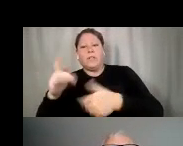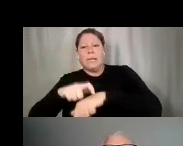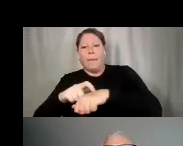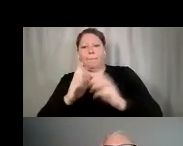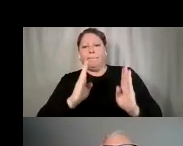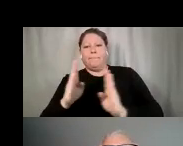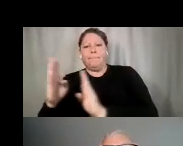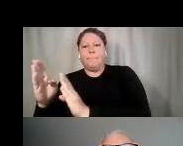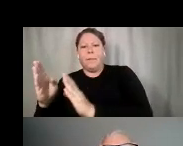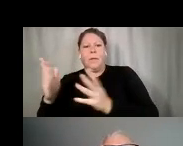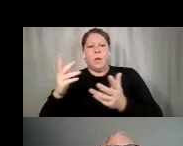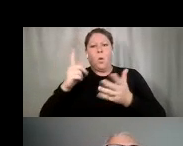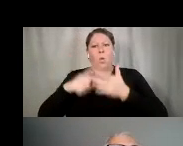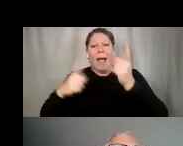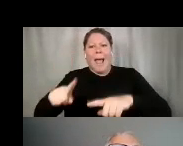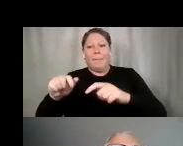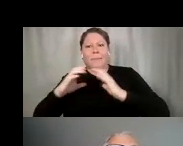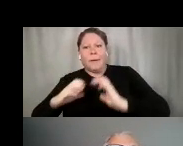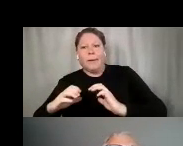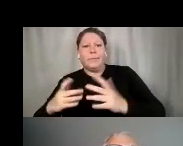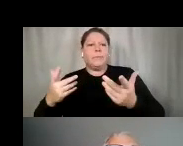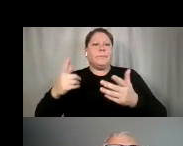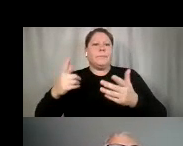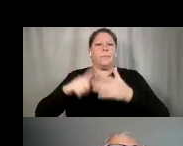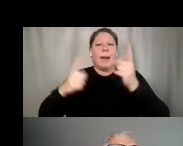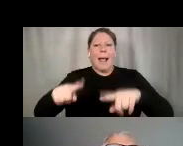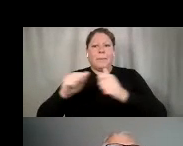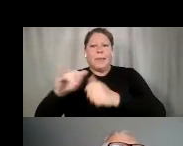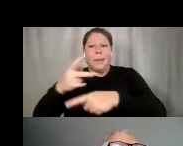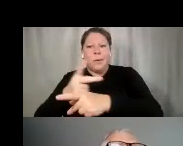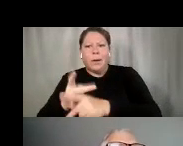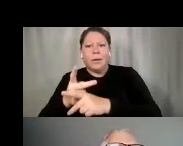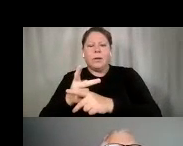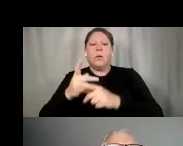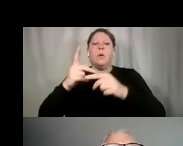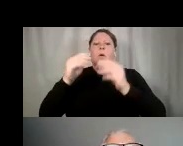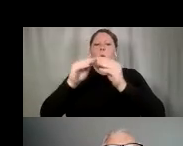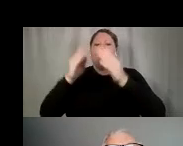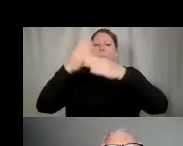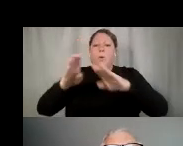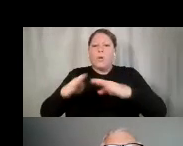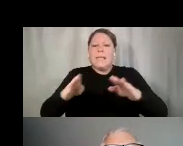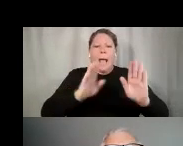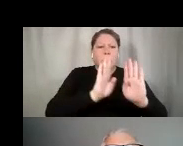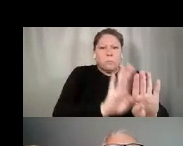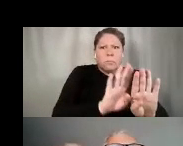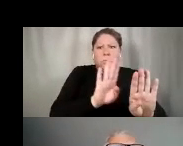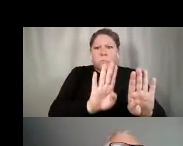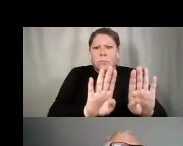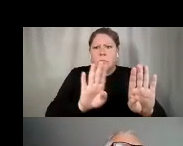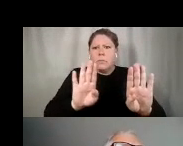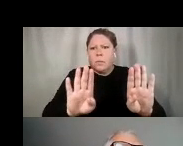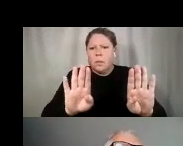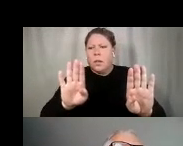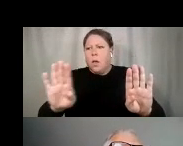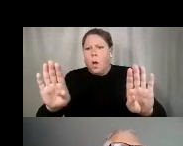product. What do these things look like? And when you can break these things down, sometimes the opportunities become apparent.